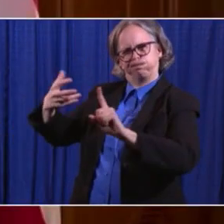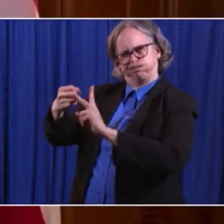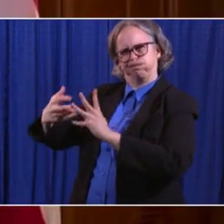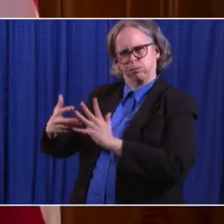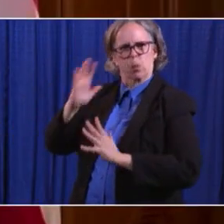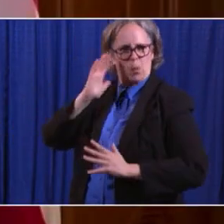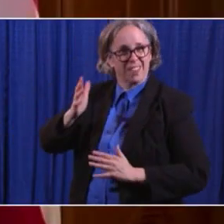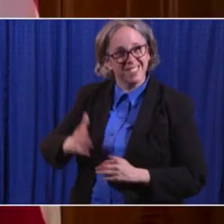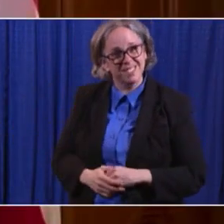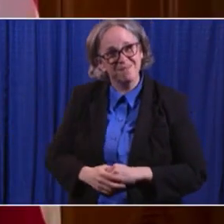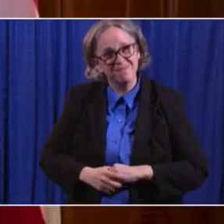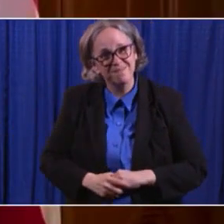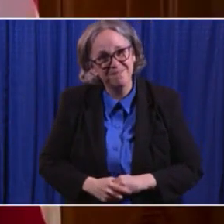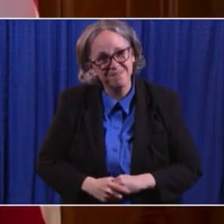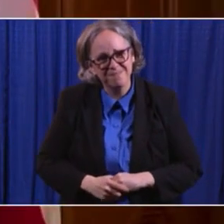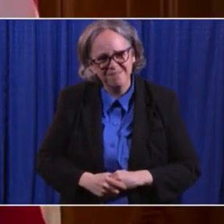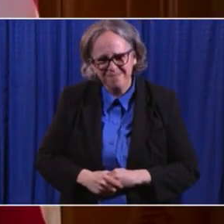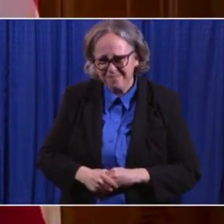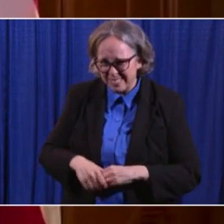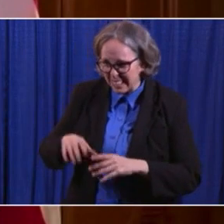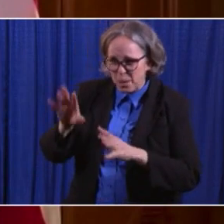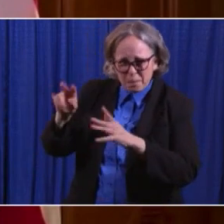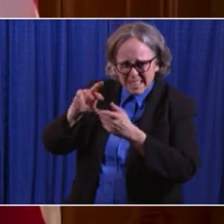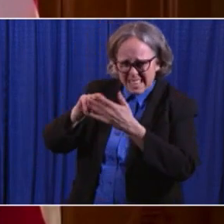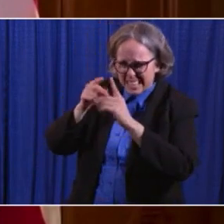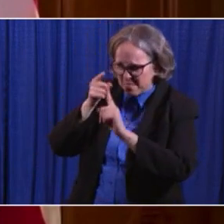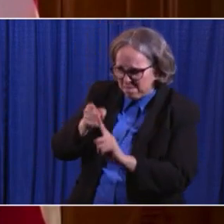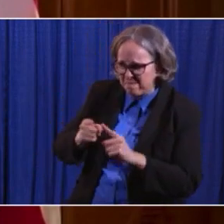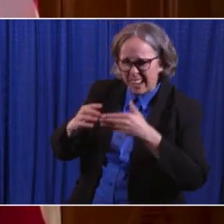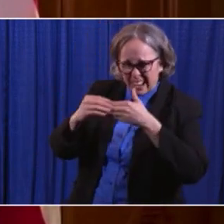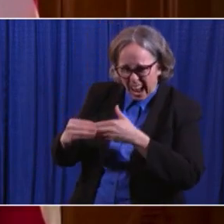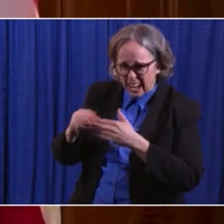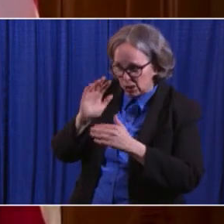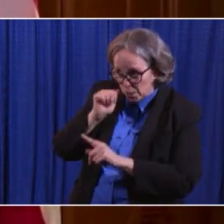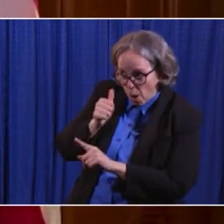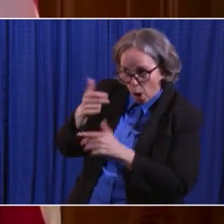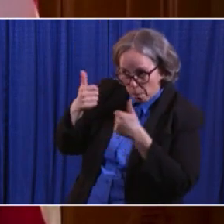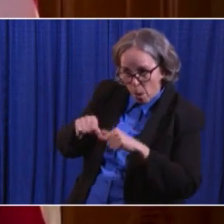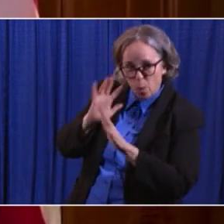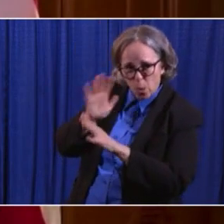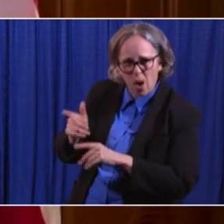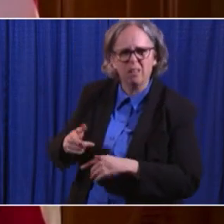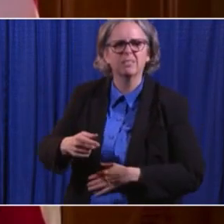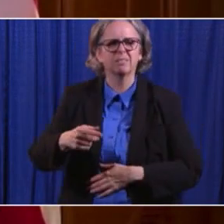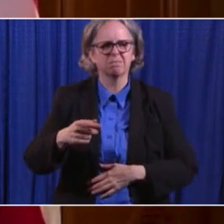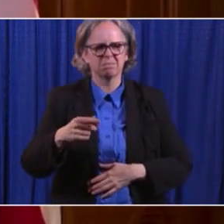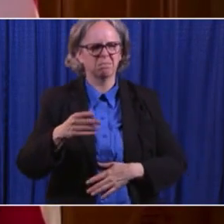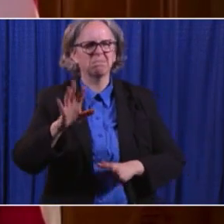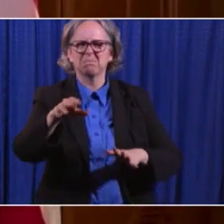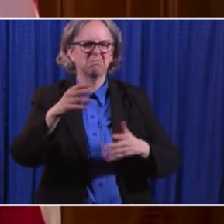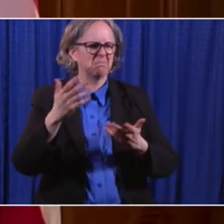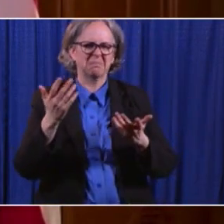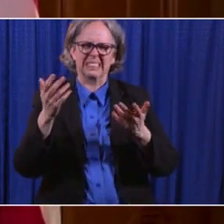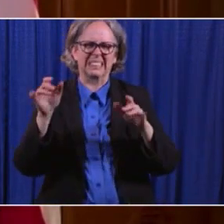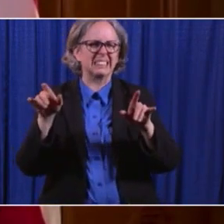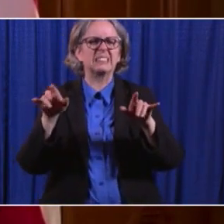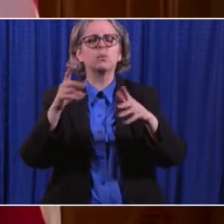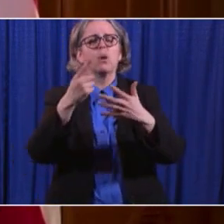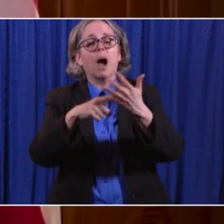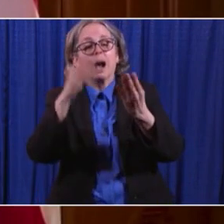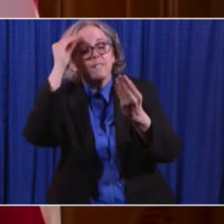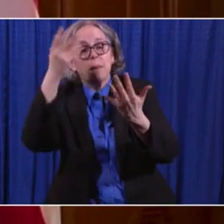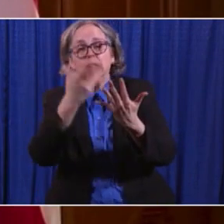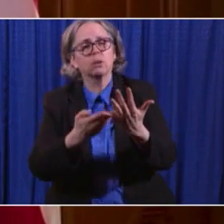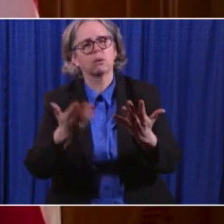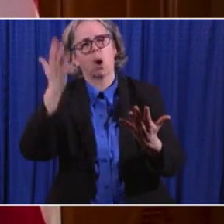will be coming. I don't think there'll be any surprises really in there at all. So thank you very